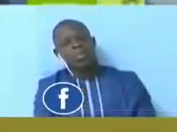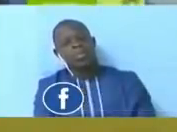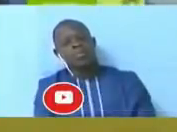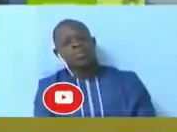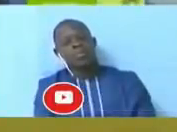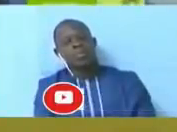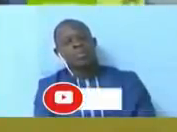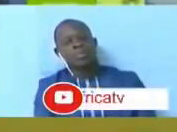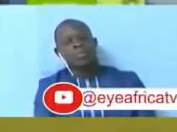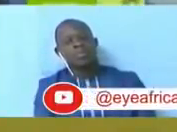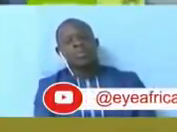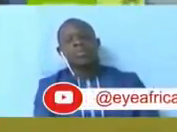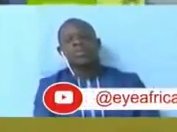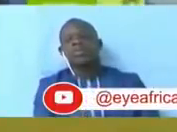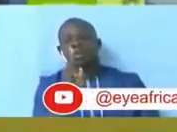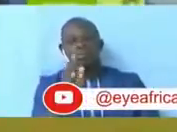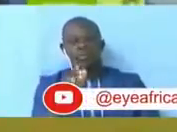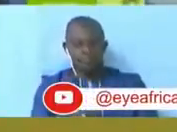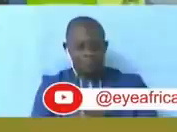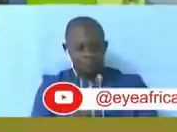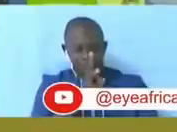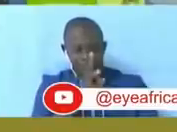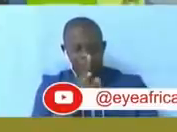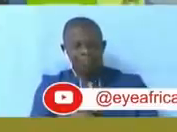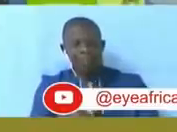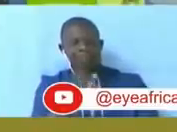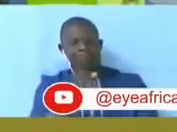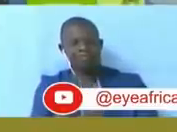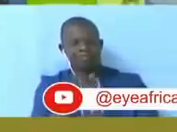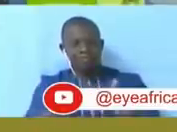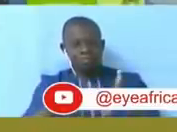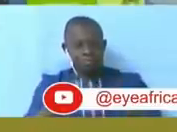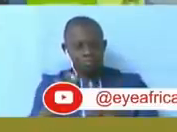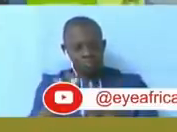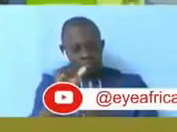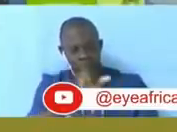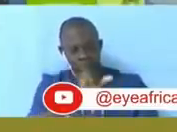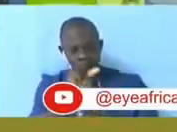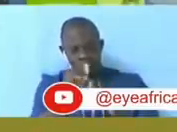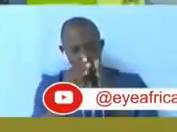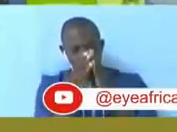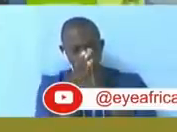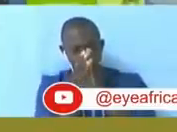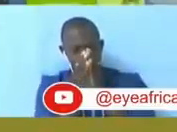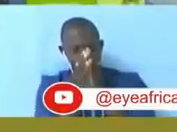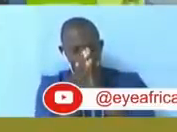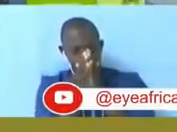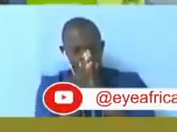1997. It was brought back by the 1997 Constitution. But the 1997 Constitution wole ya murundi na.